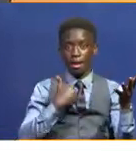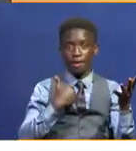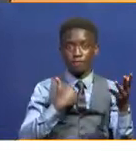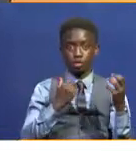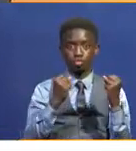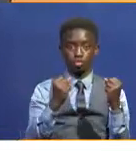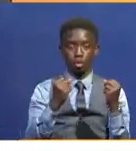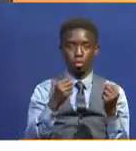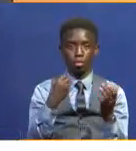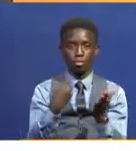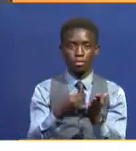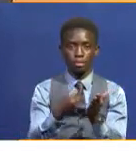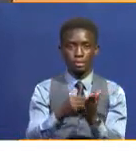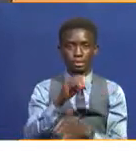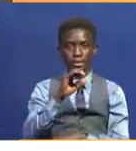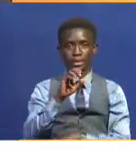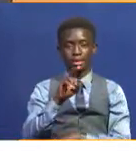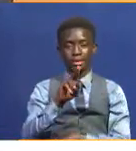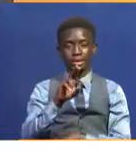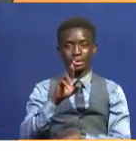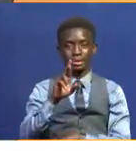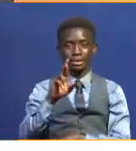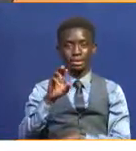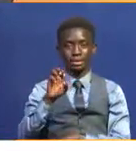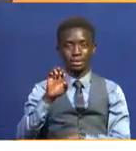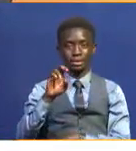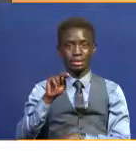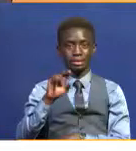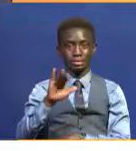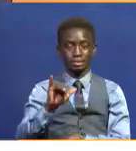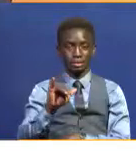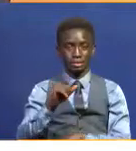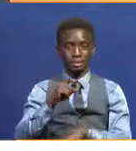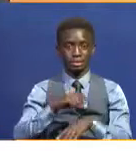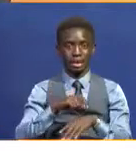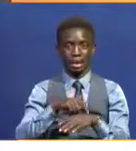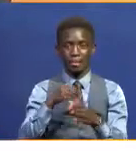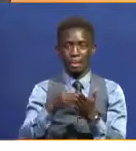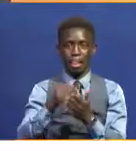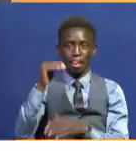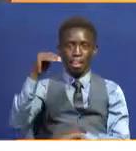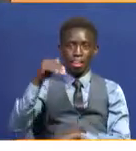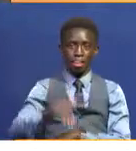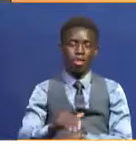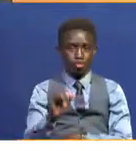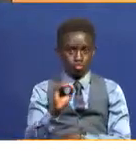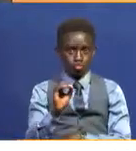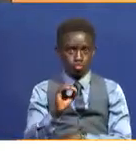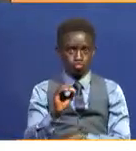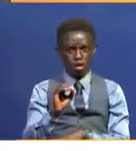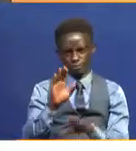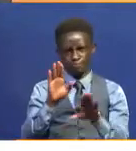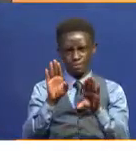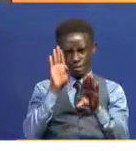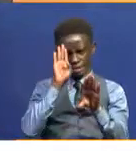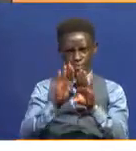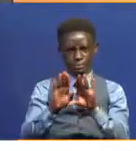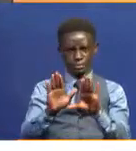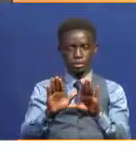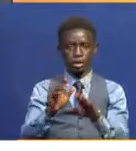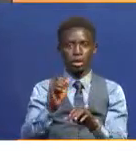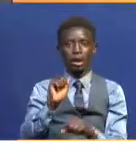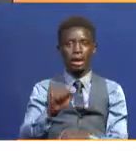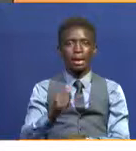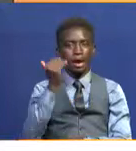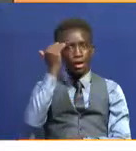currency, or rather where the depreciation is not too drastic or it's gradual, mm-hmm. and you can almost tell how much it will